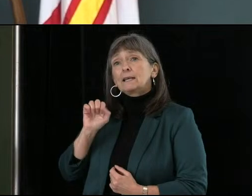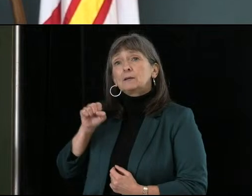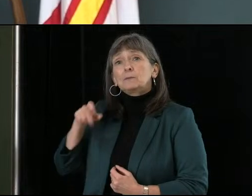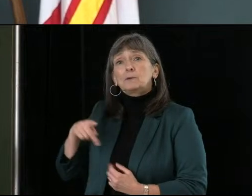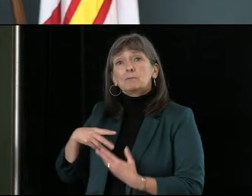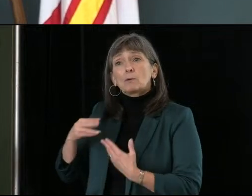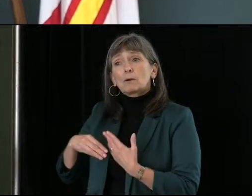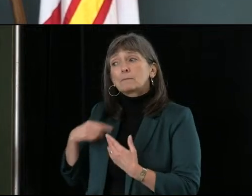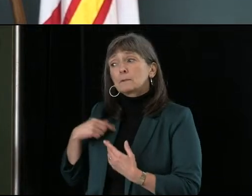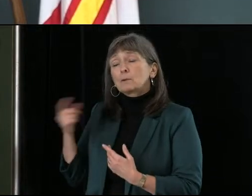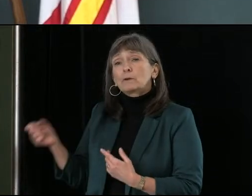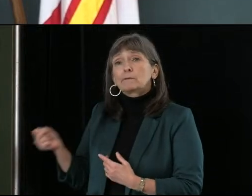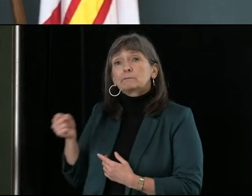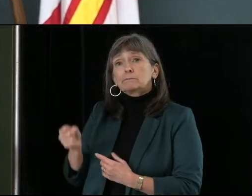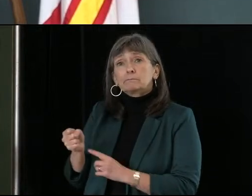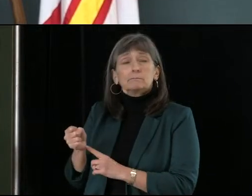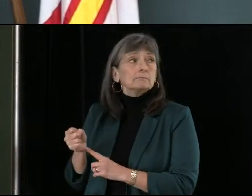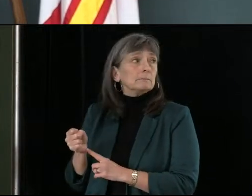Assistance Program